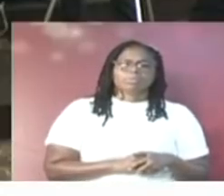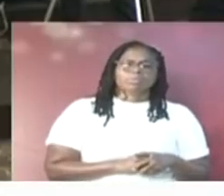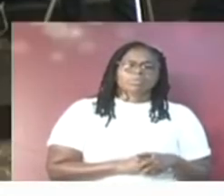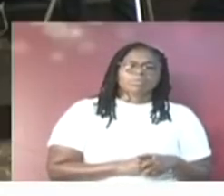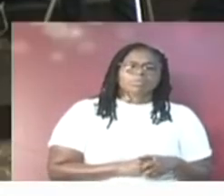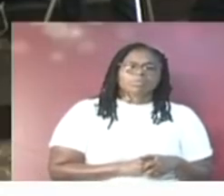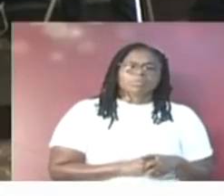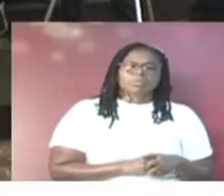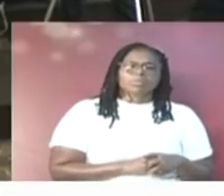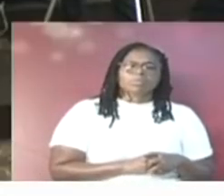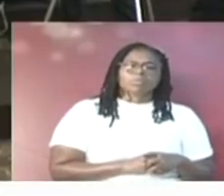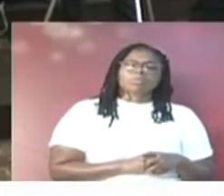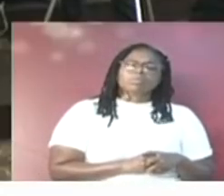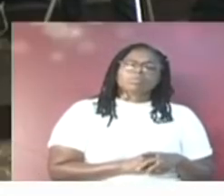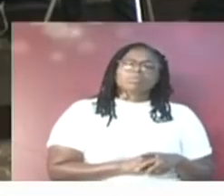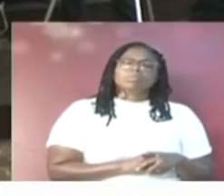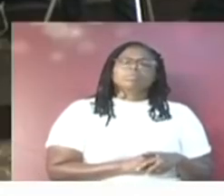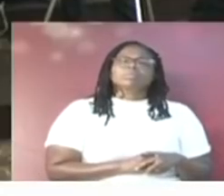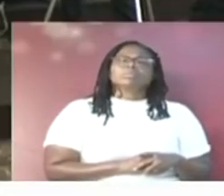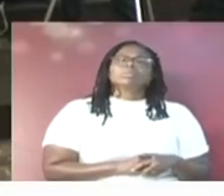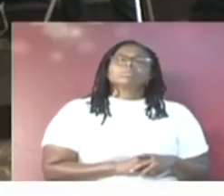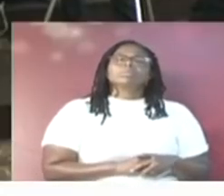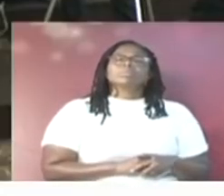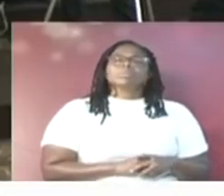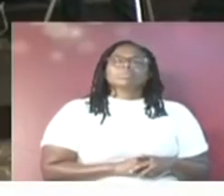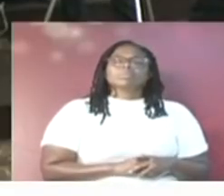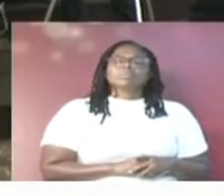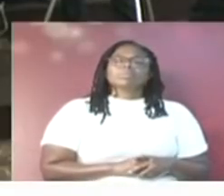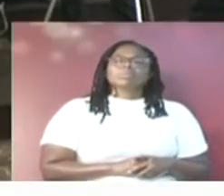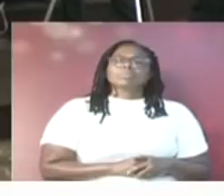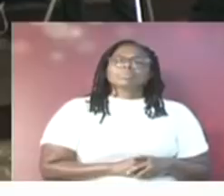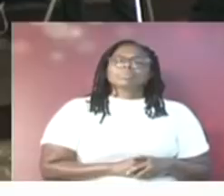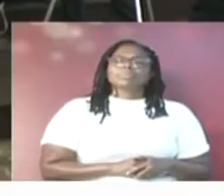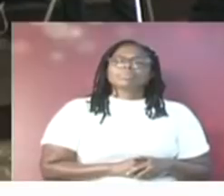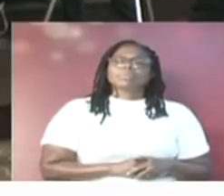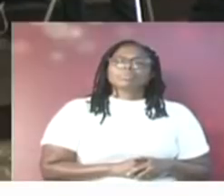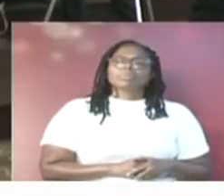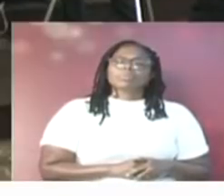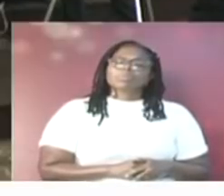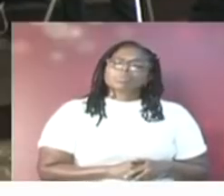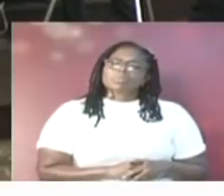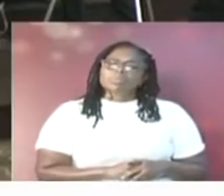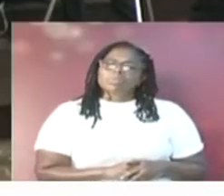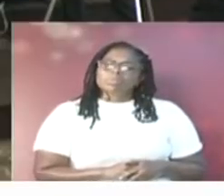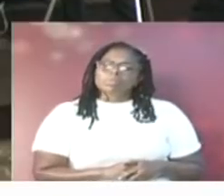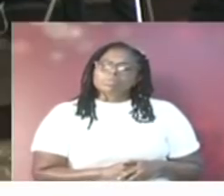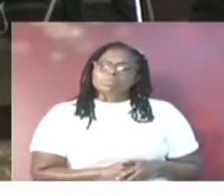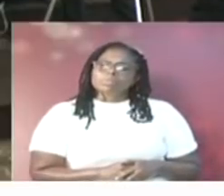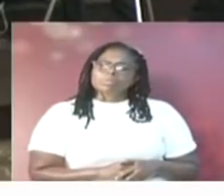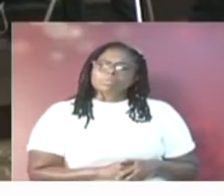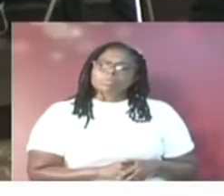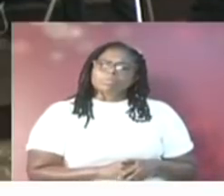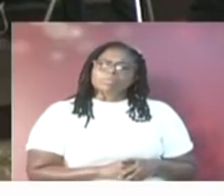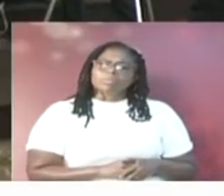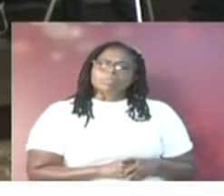this phase, if we could see to the end of May as a country and not see that spike continue, that